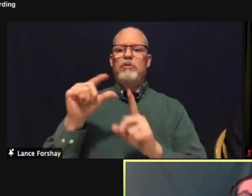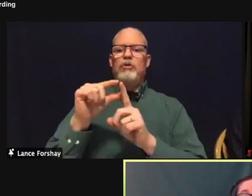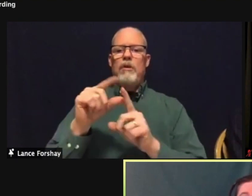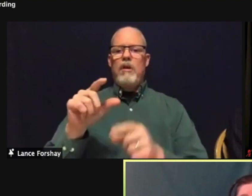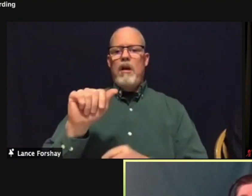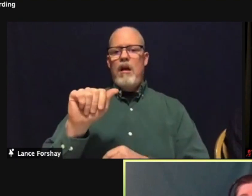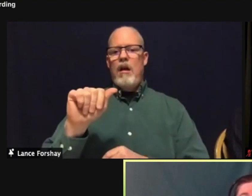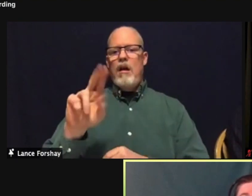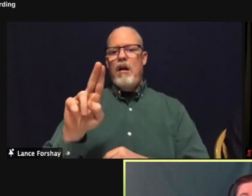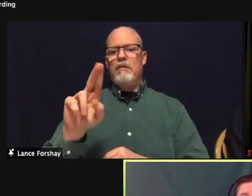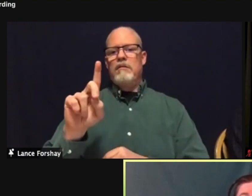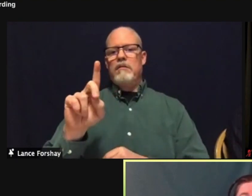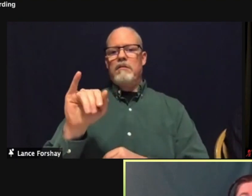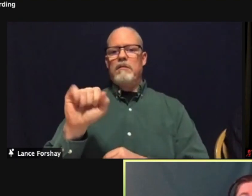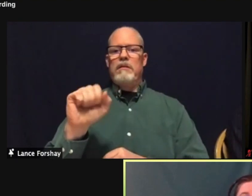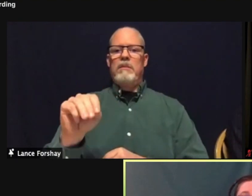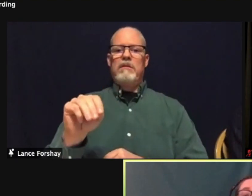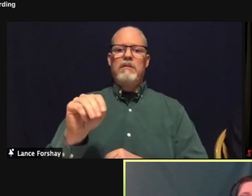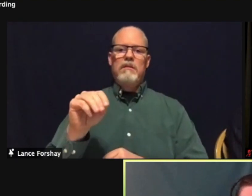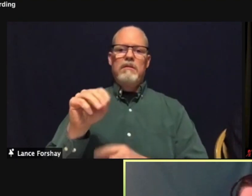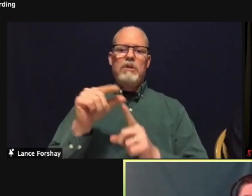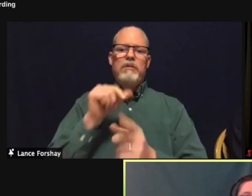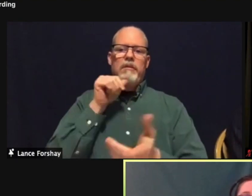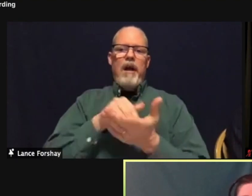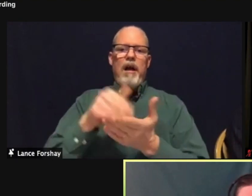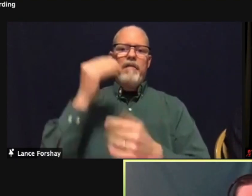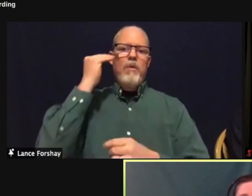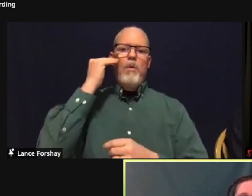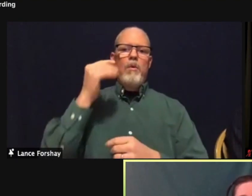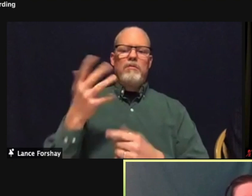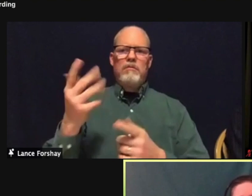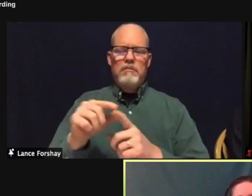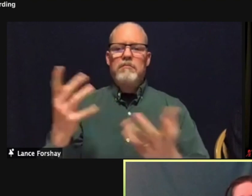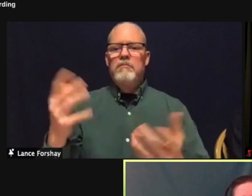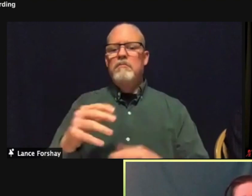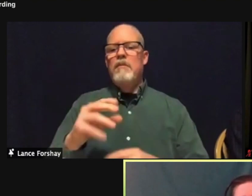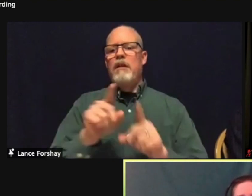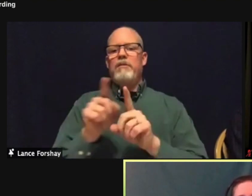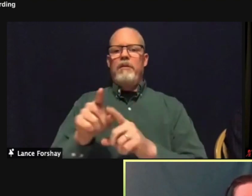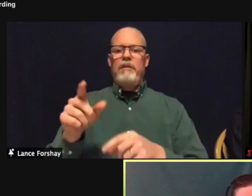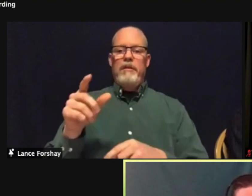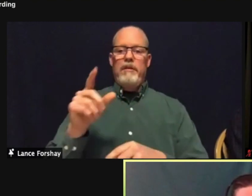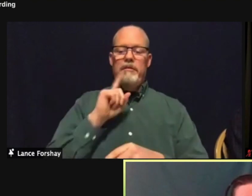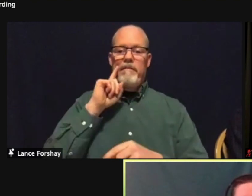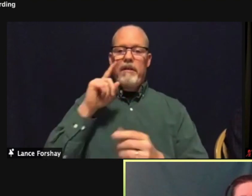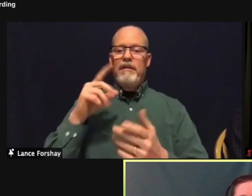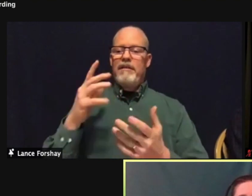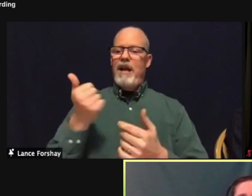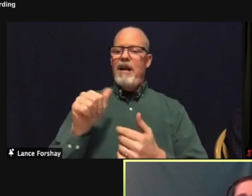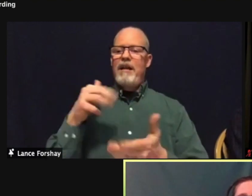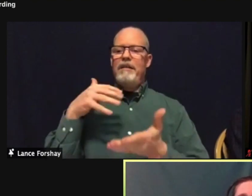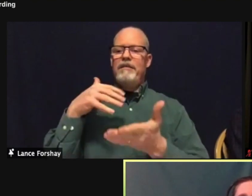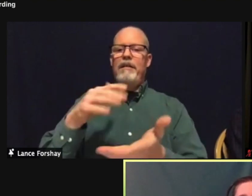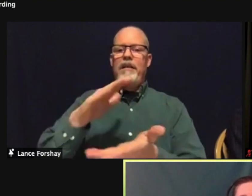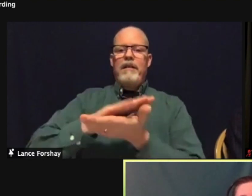Autism is a word maybe many are not familiar with, and that is any